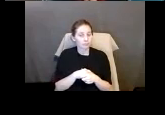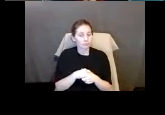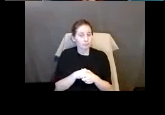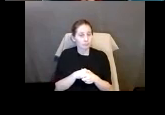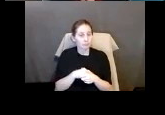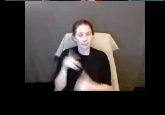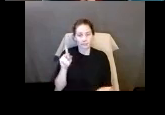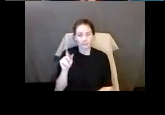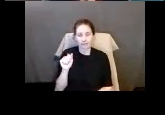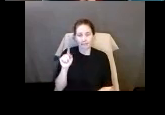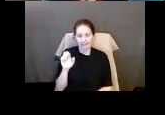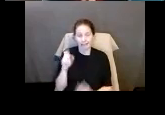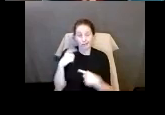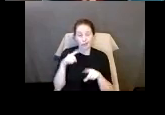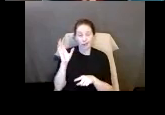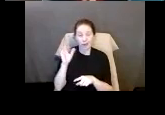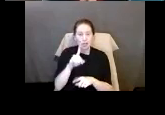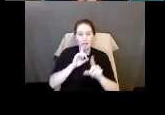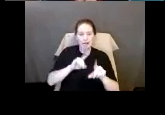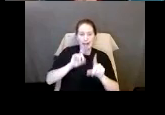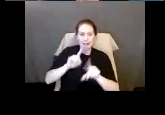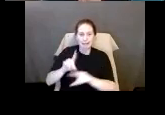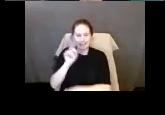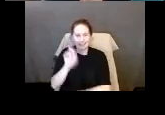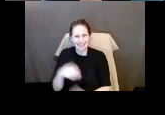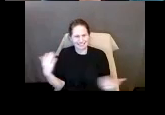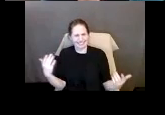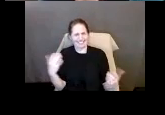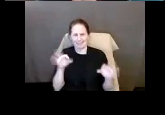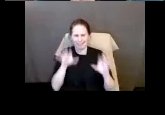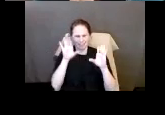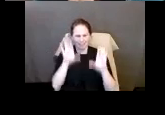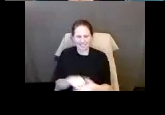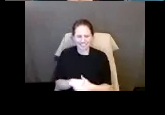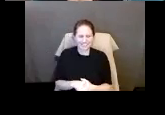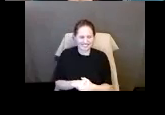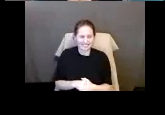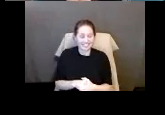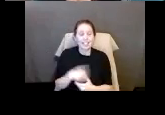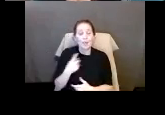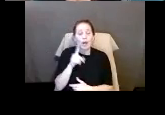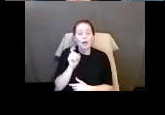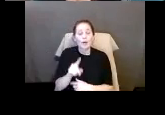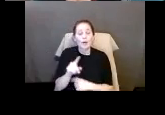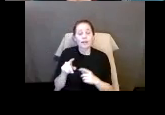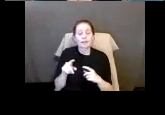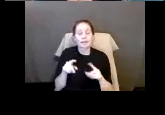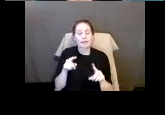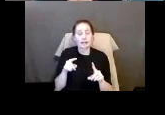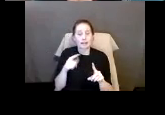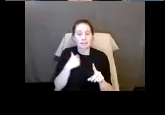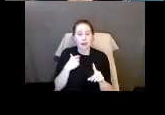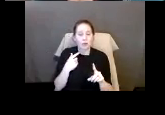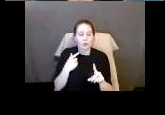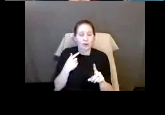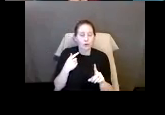Kate, as we were going, you were answering all the questions. That was fantastic. A question about just sort of the environmental conditions and